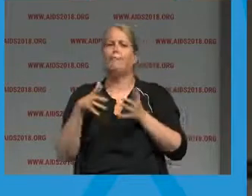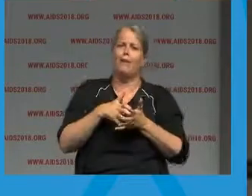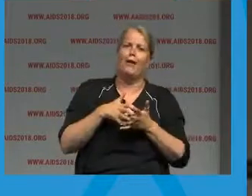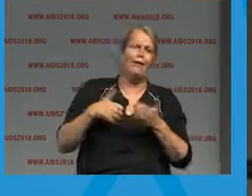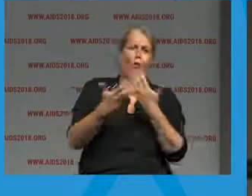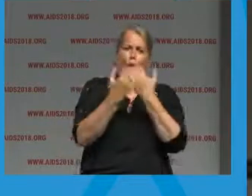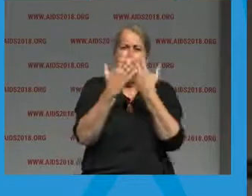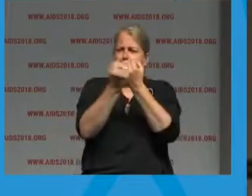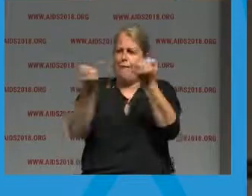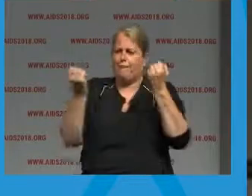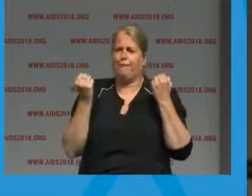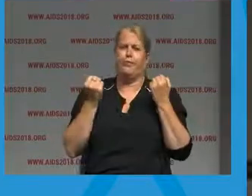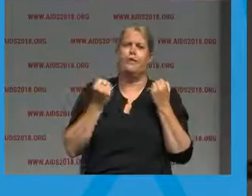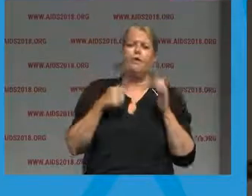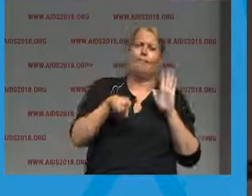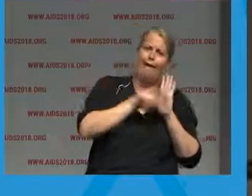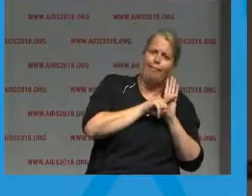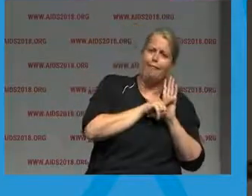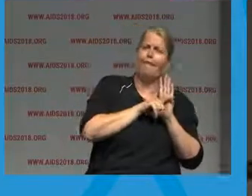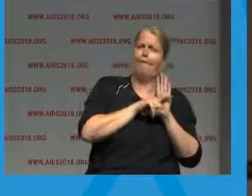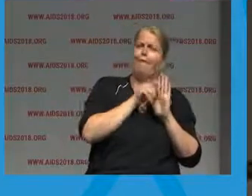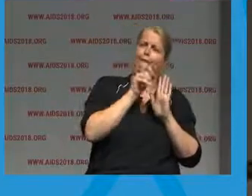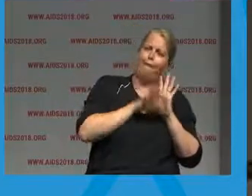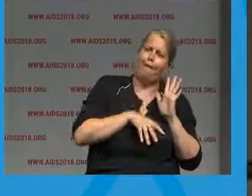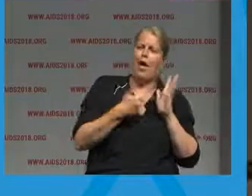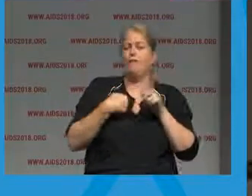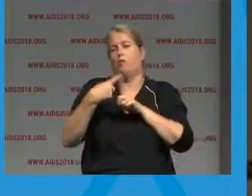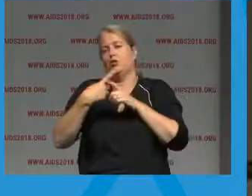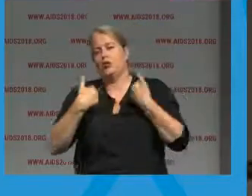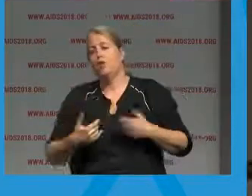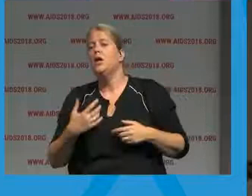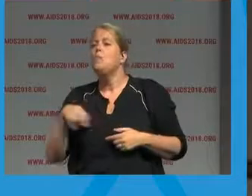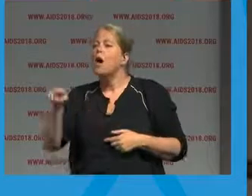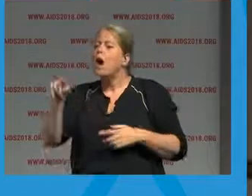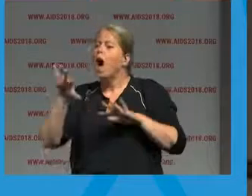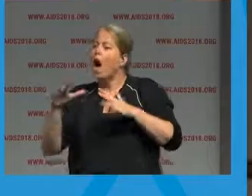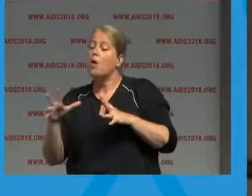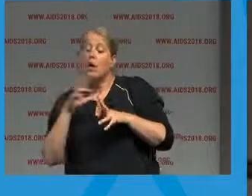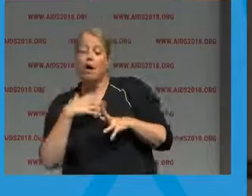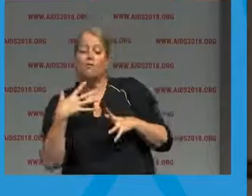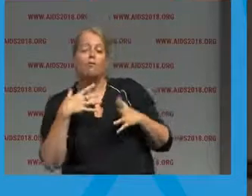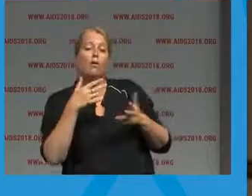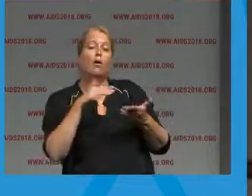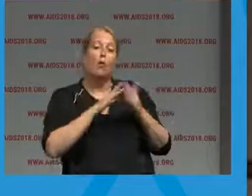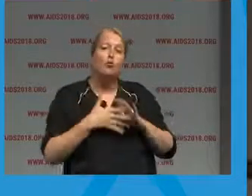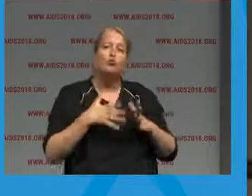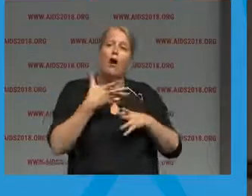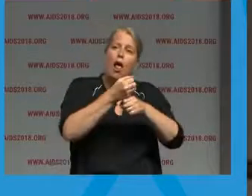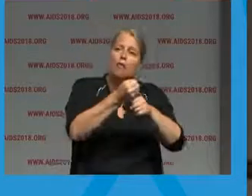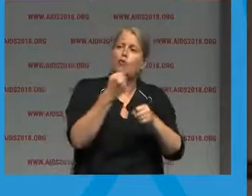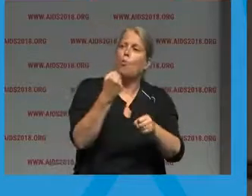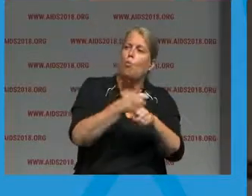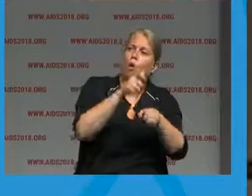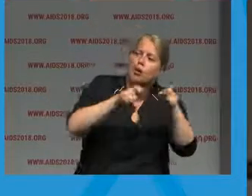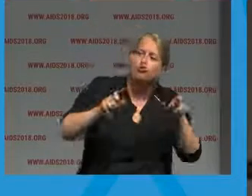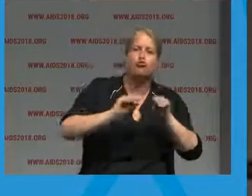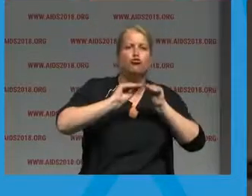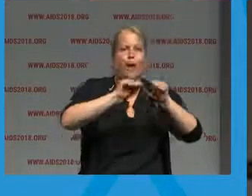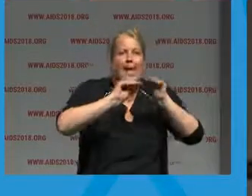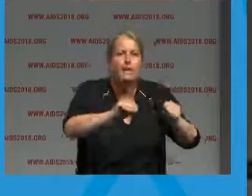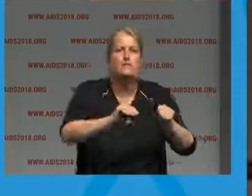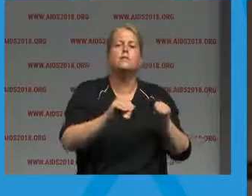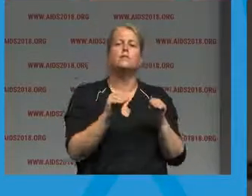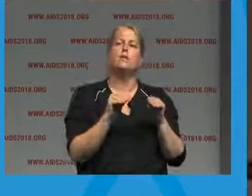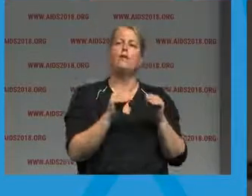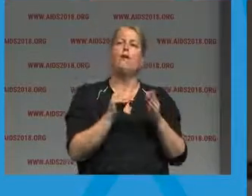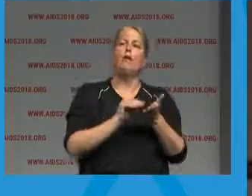what is it that we can do to make sure that community health workers are compensated, trained, compensated and retained? They won't be